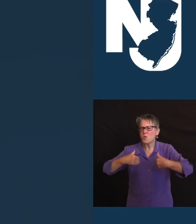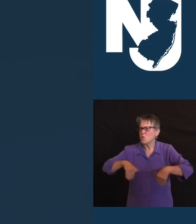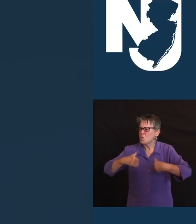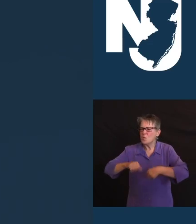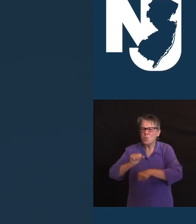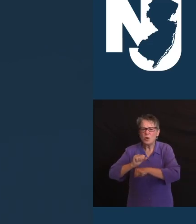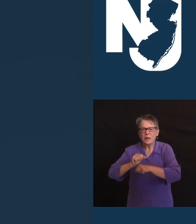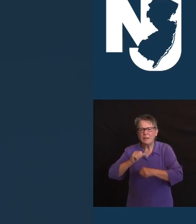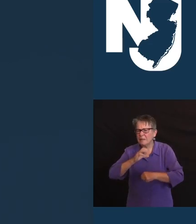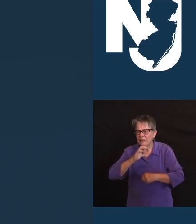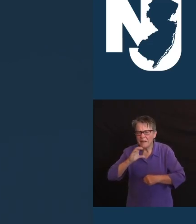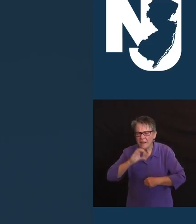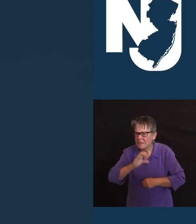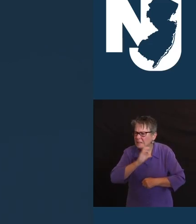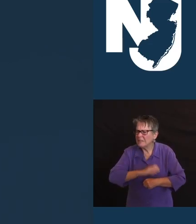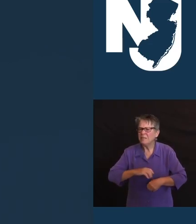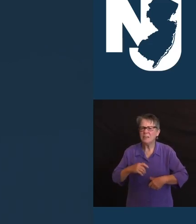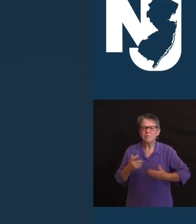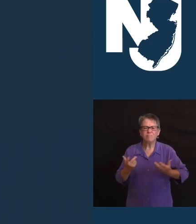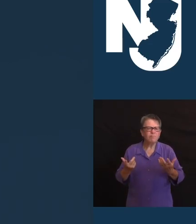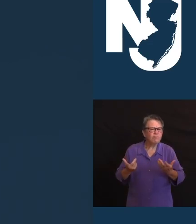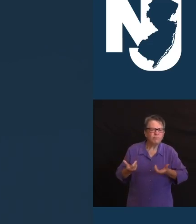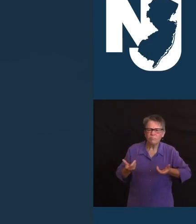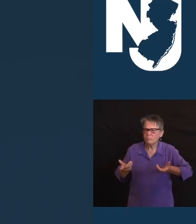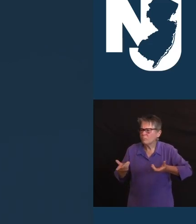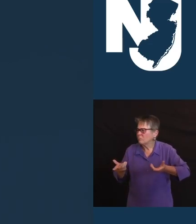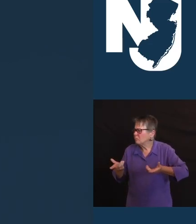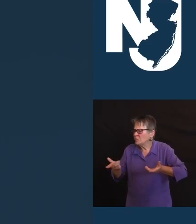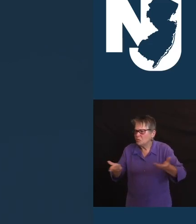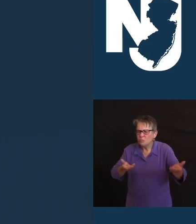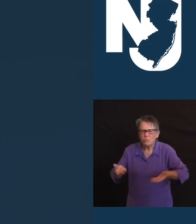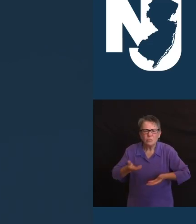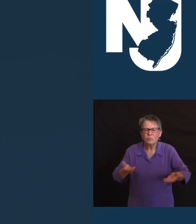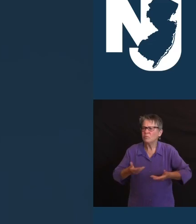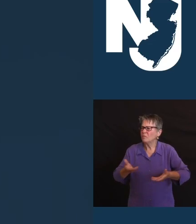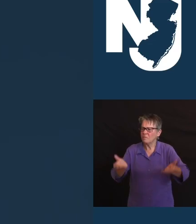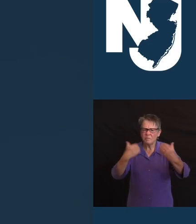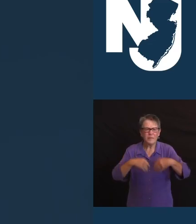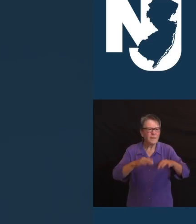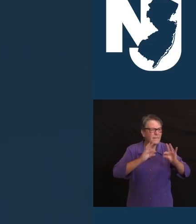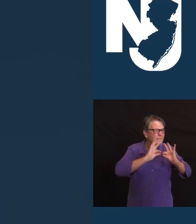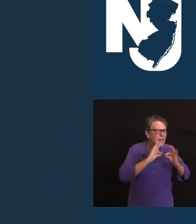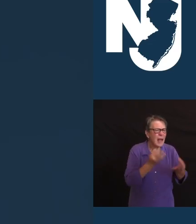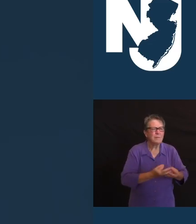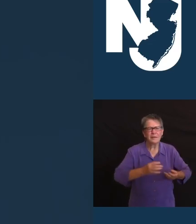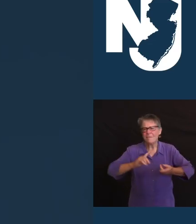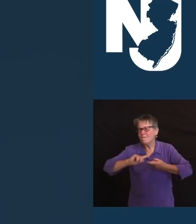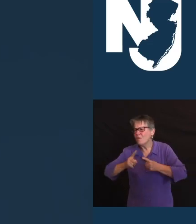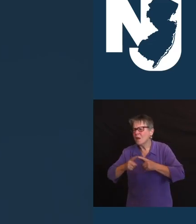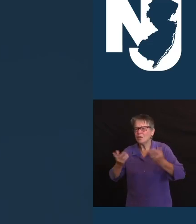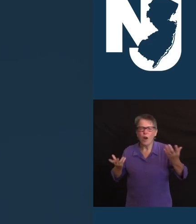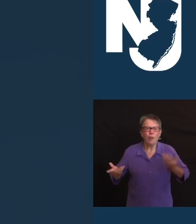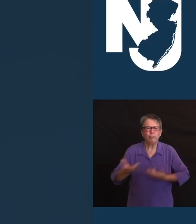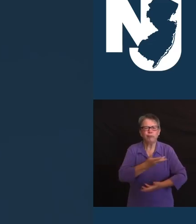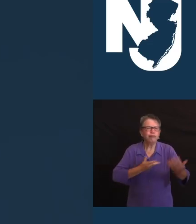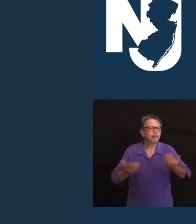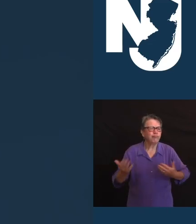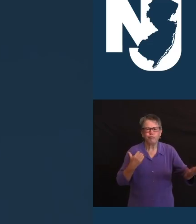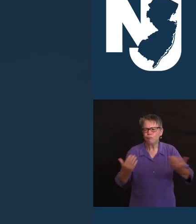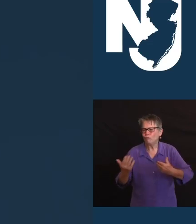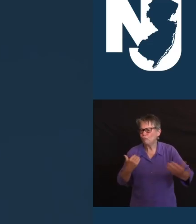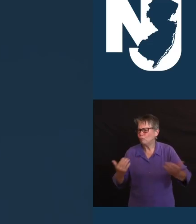family and friends were welcomed with open arms and very often with a good meal. She loved giving back and she loved helping others.